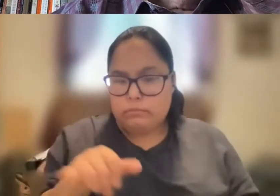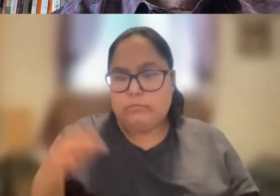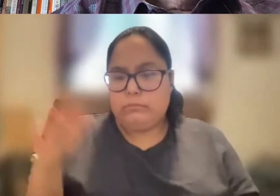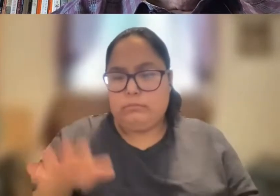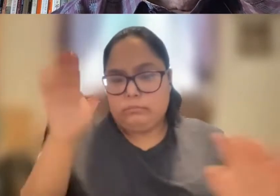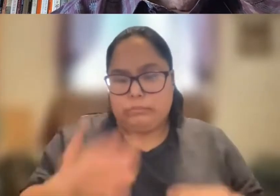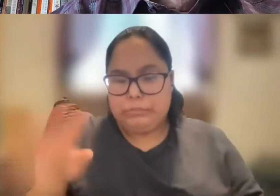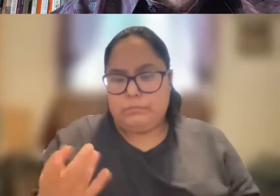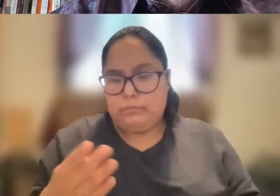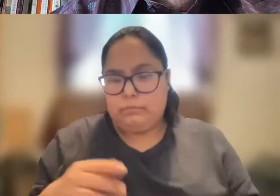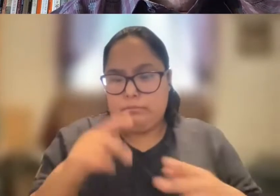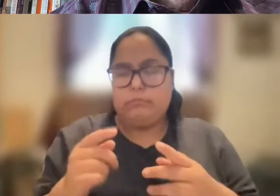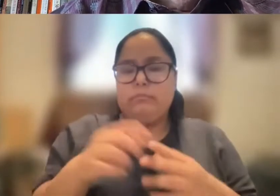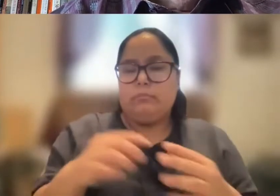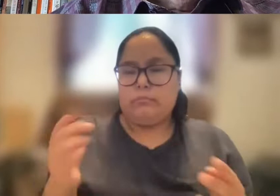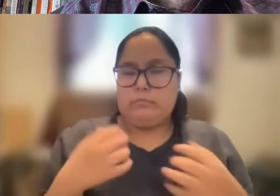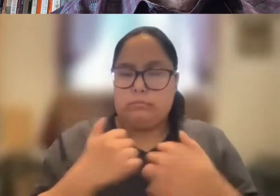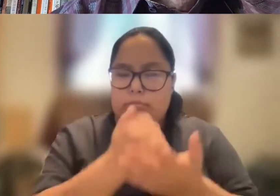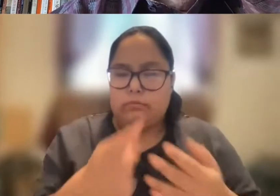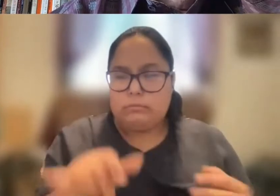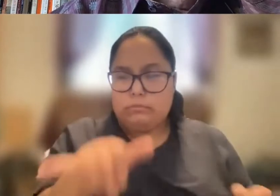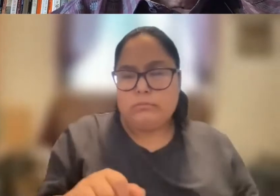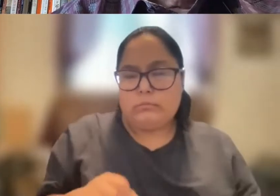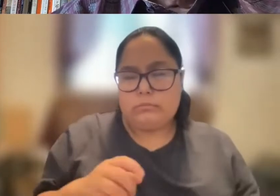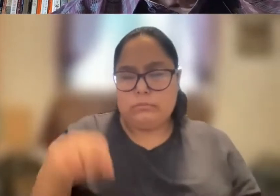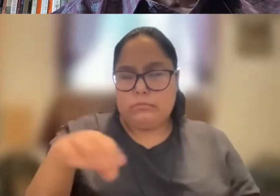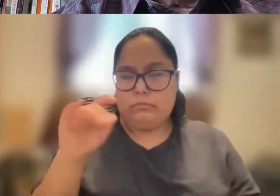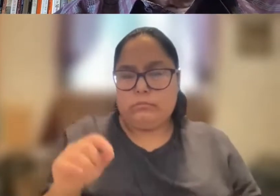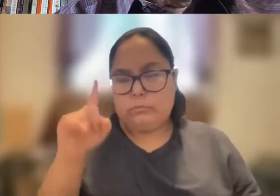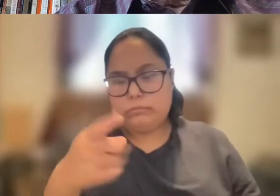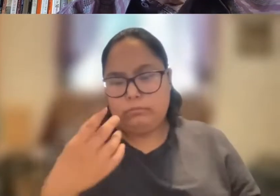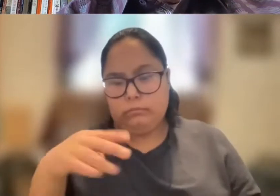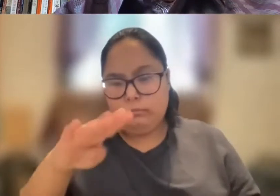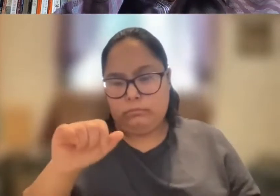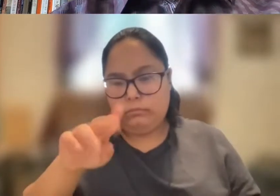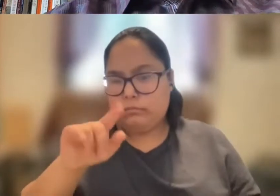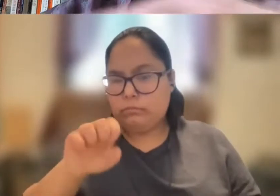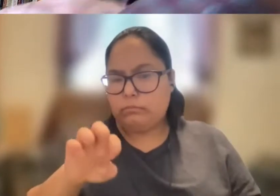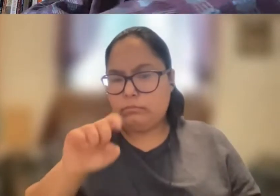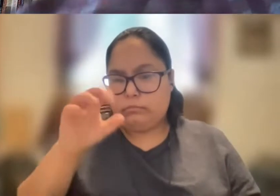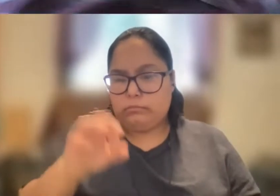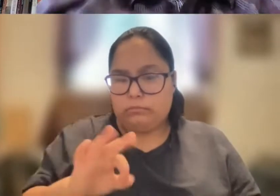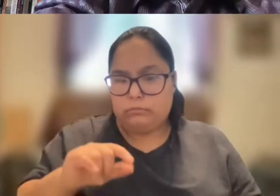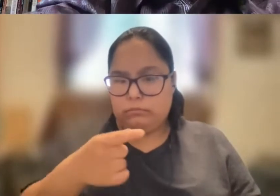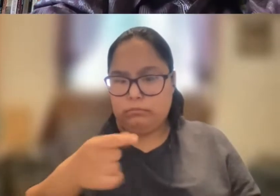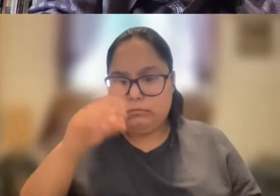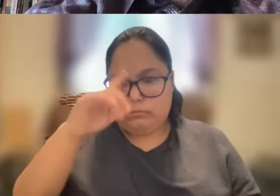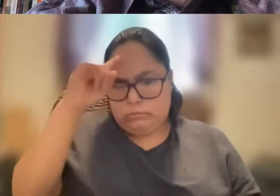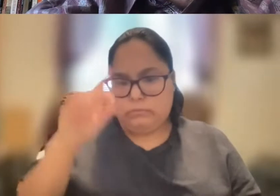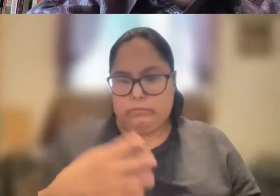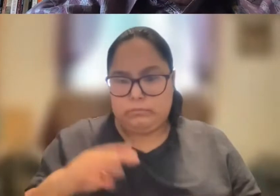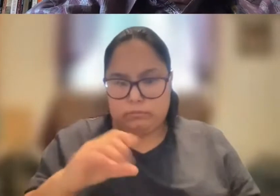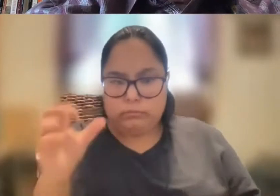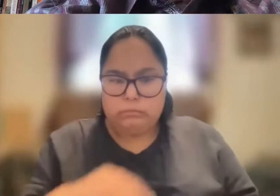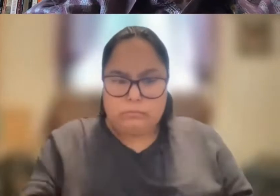be part of that. And that was the first time a pride flag had been put up on any base in